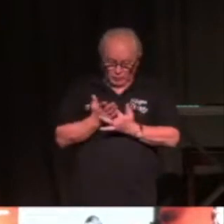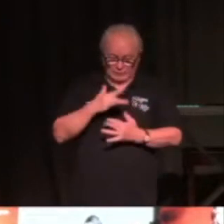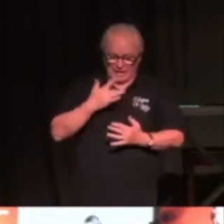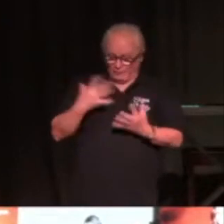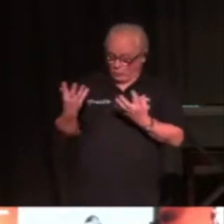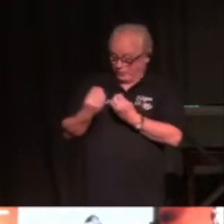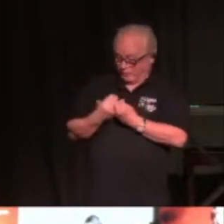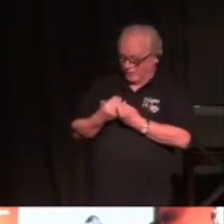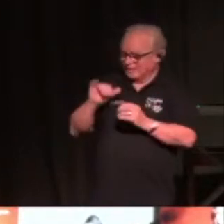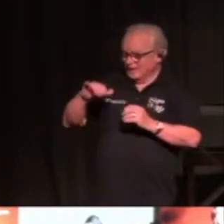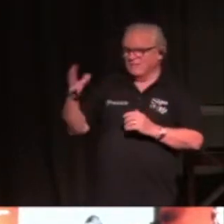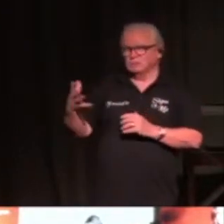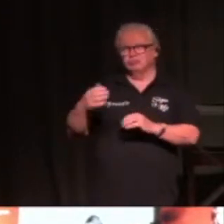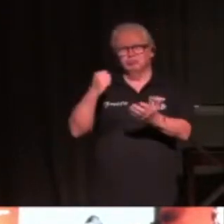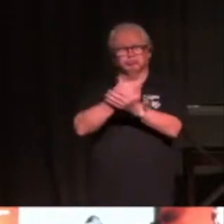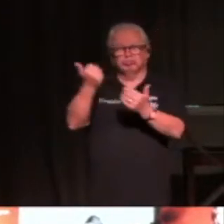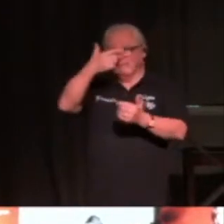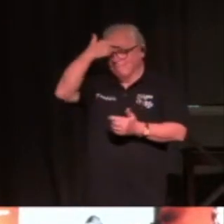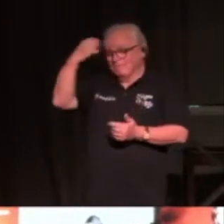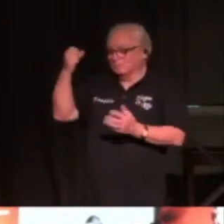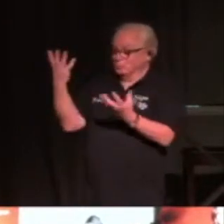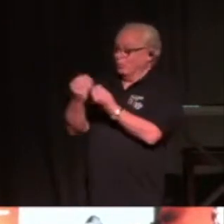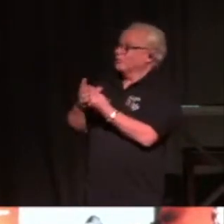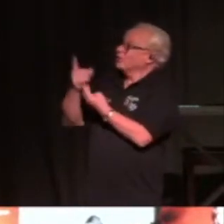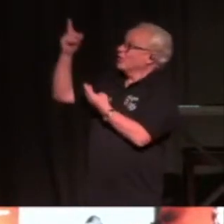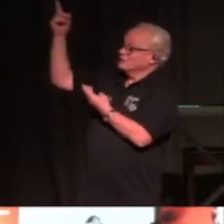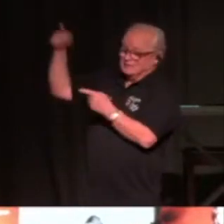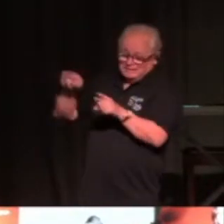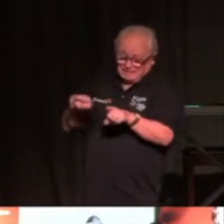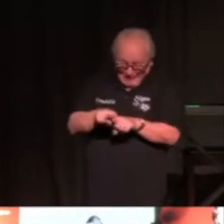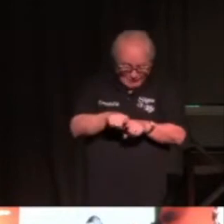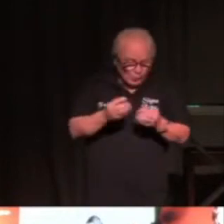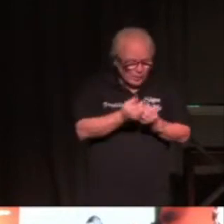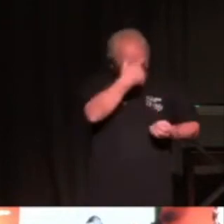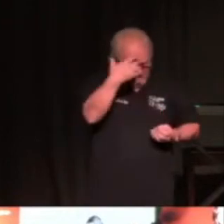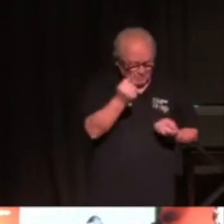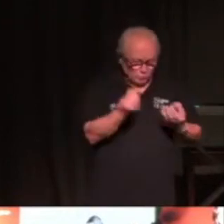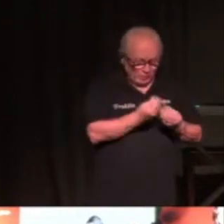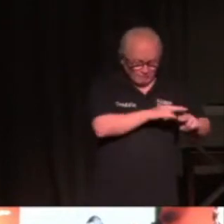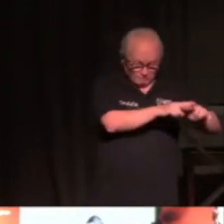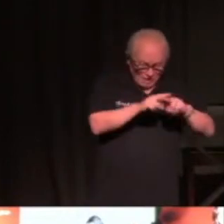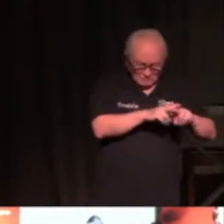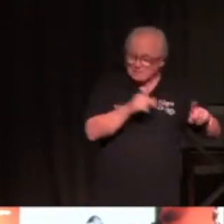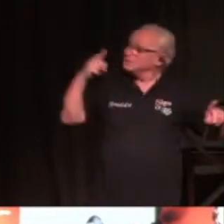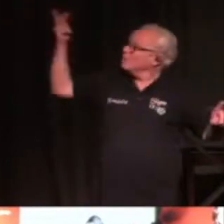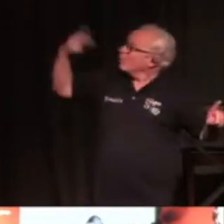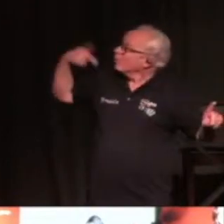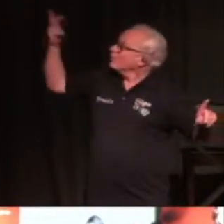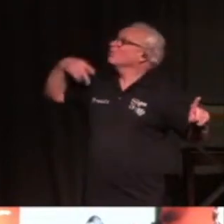And I've made some great memories with God, and just as I have with my family. He and I we have laughed